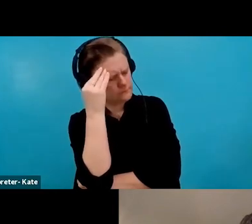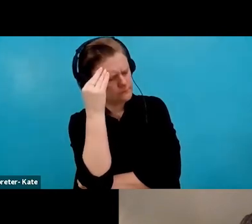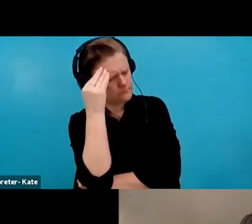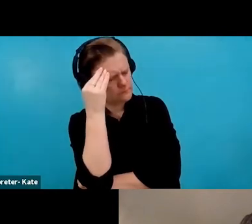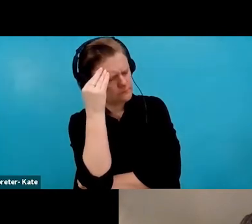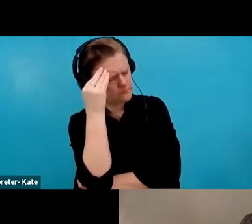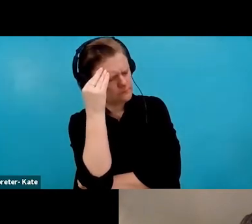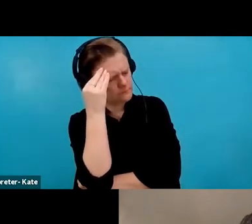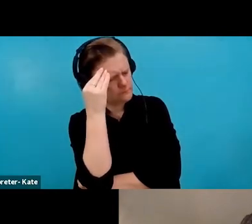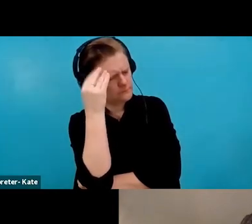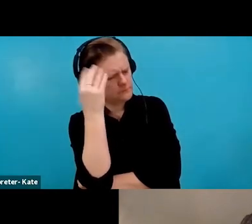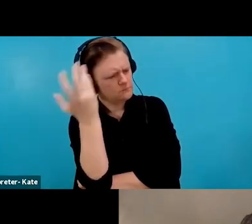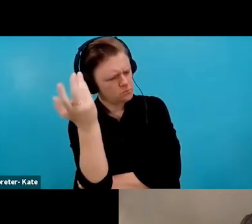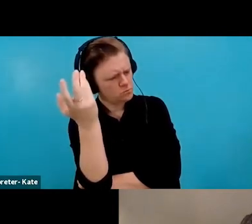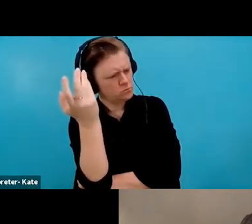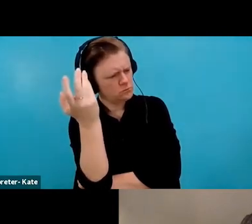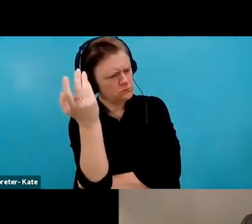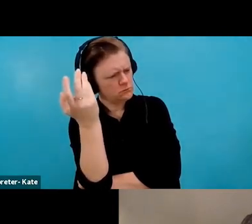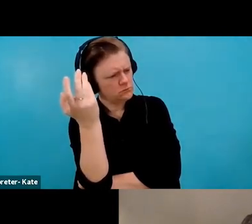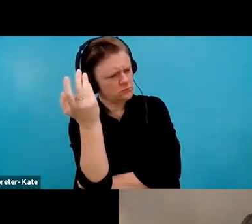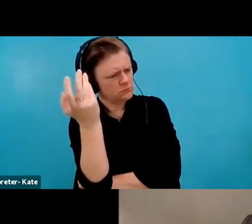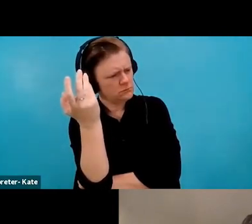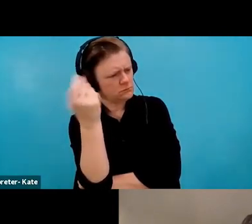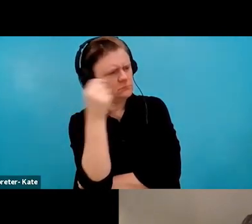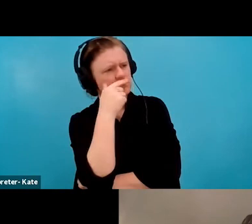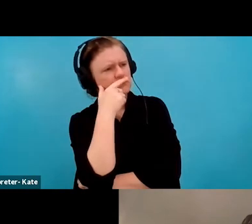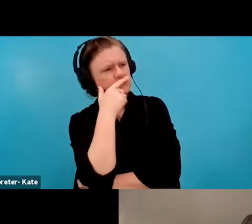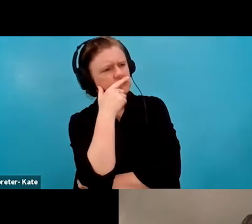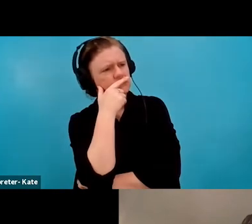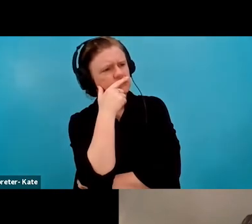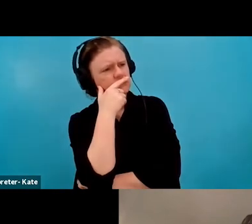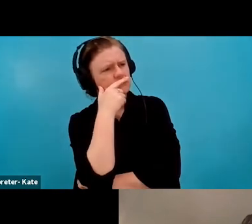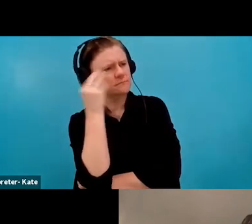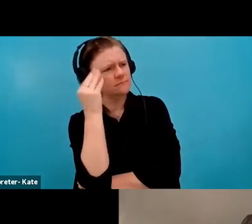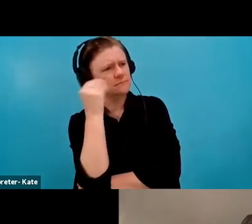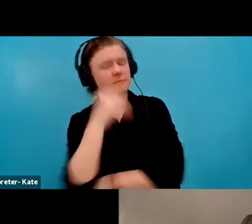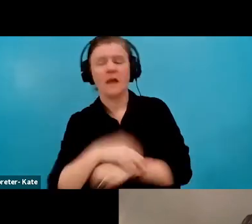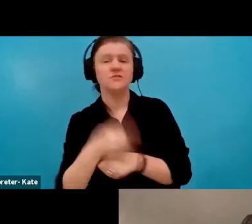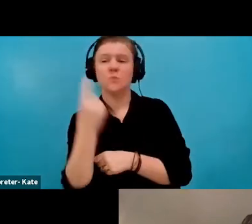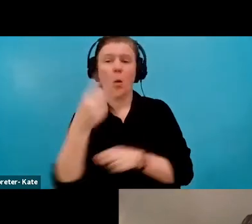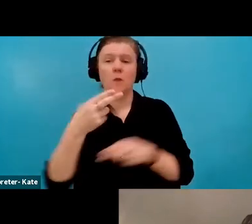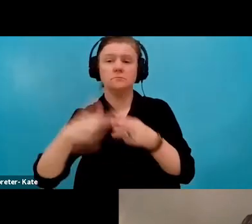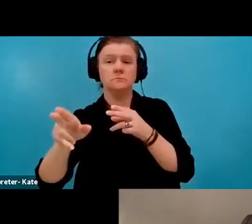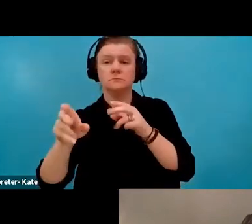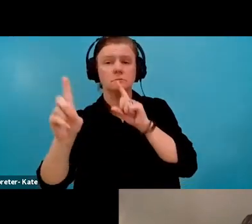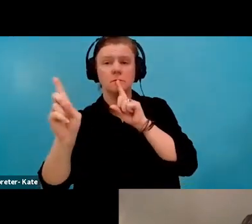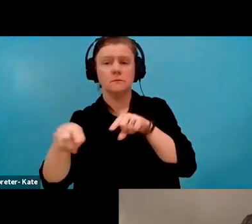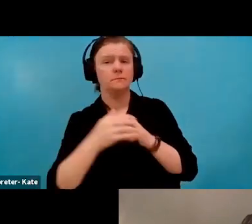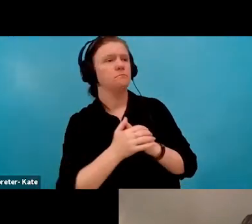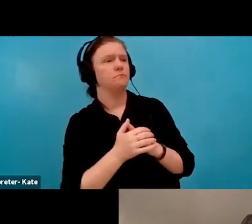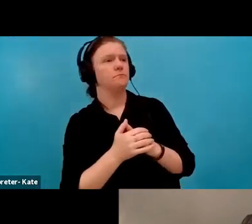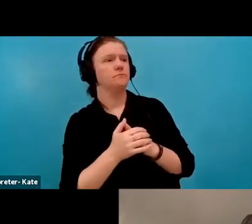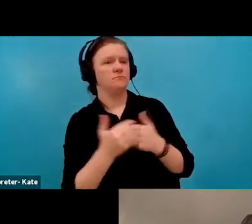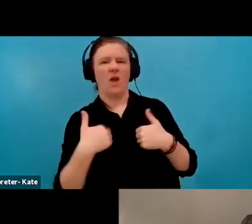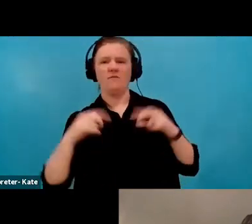go, this is rare as a filmmaker that someone just says something that doesn't require any editing or cutting. He said, and I'm going to quote here, I have this